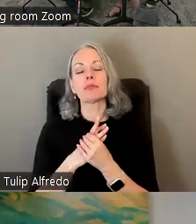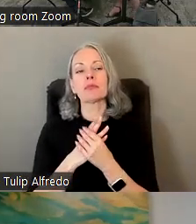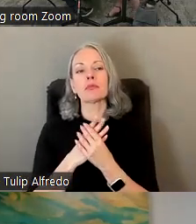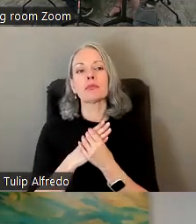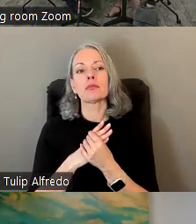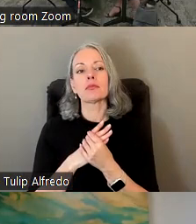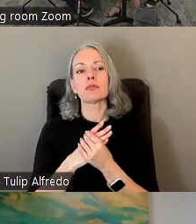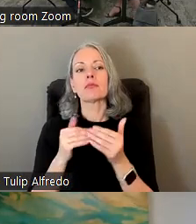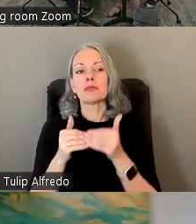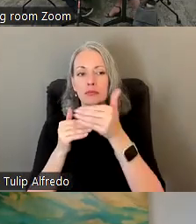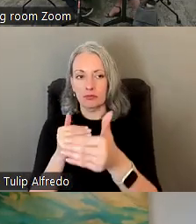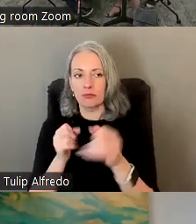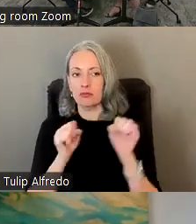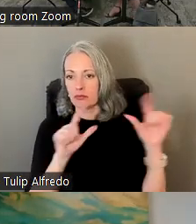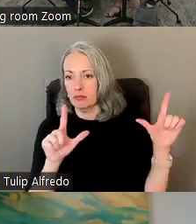Next slide.